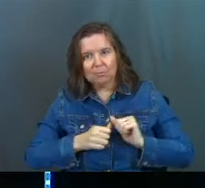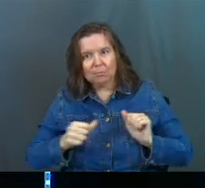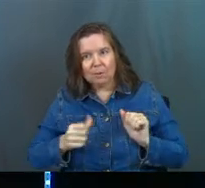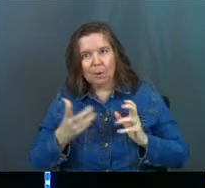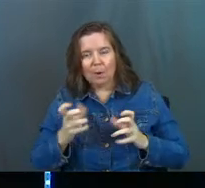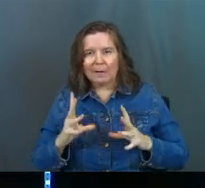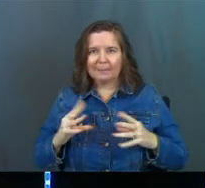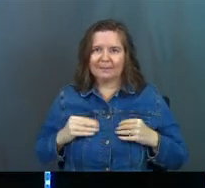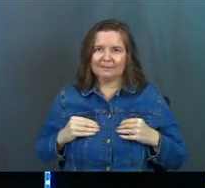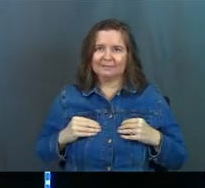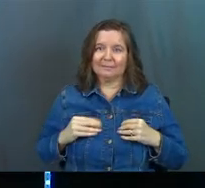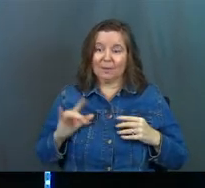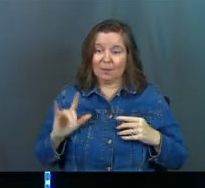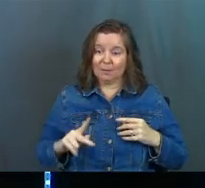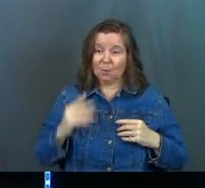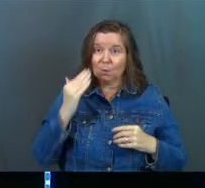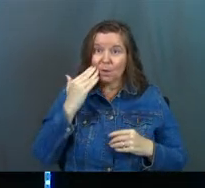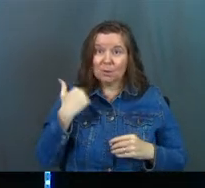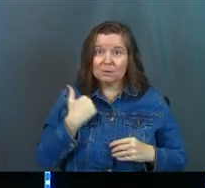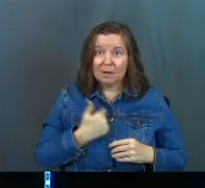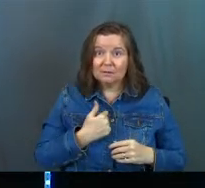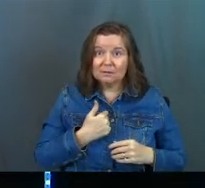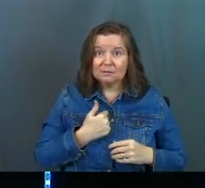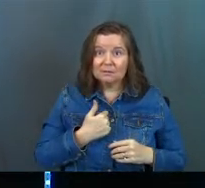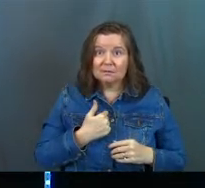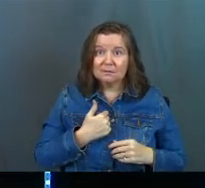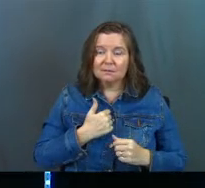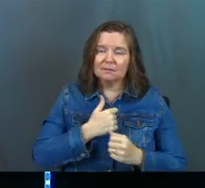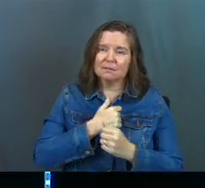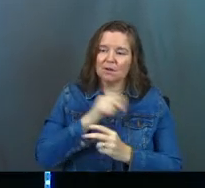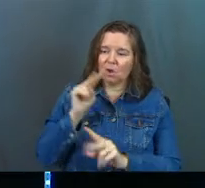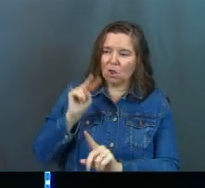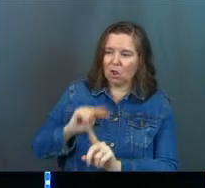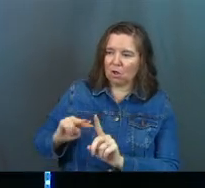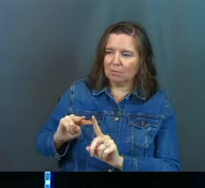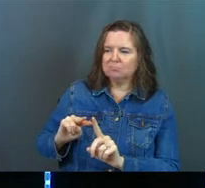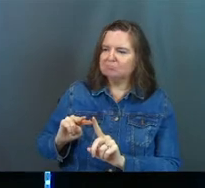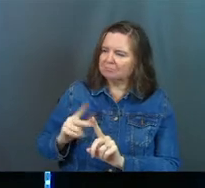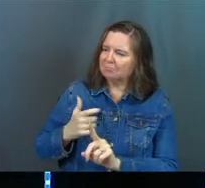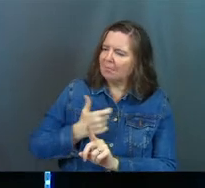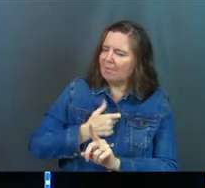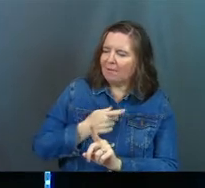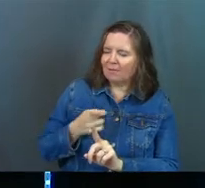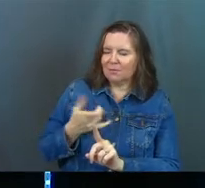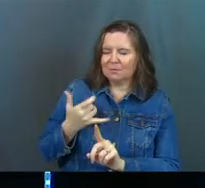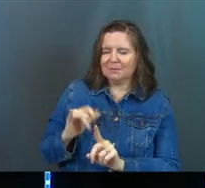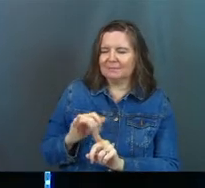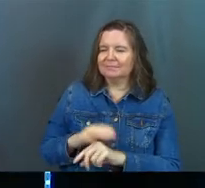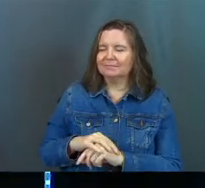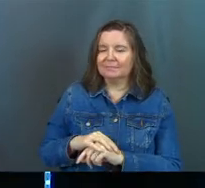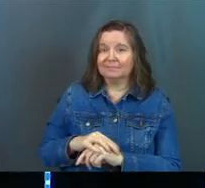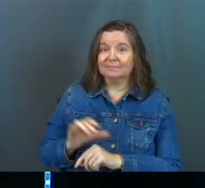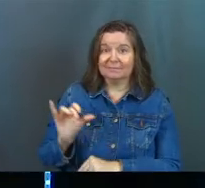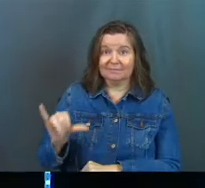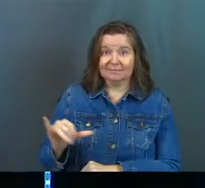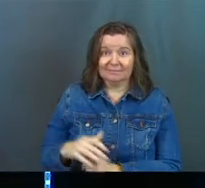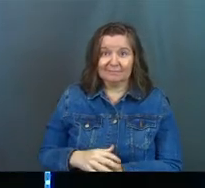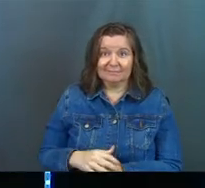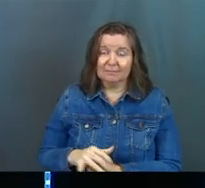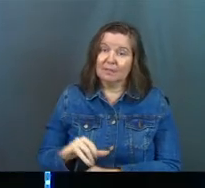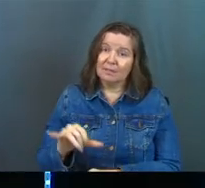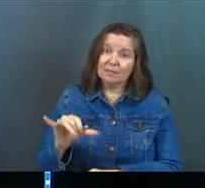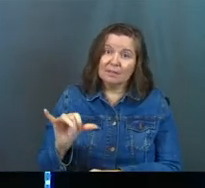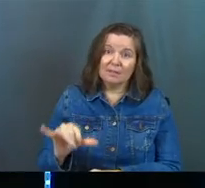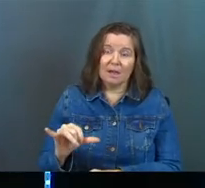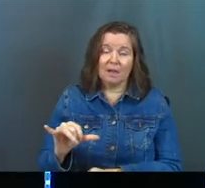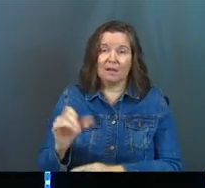are. And we want that person who knows us for who we really are to look at us and to love us anyway. And